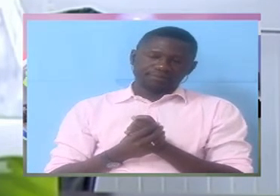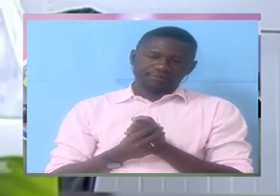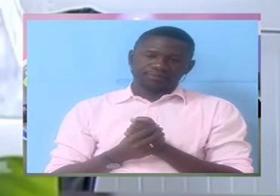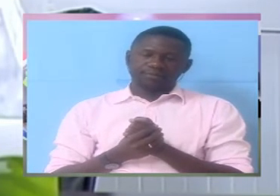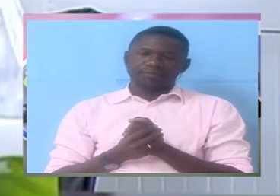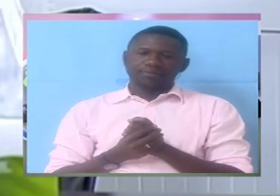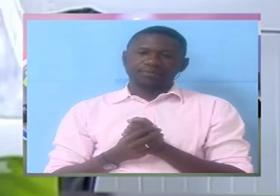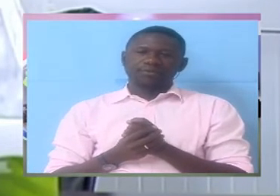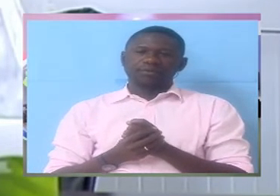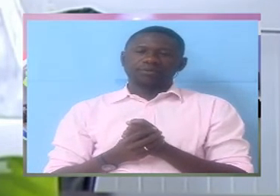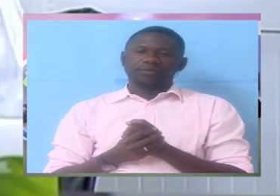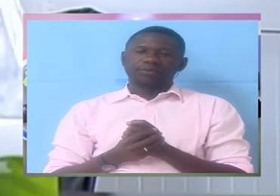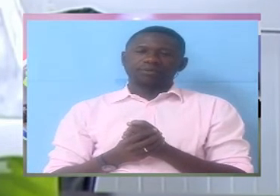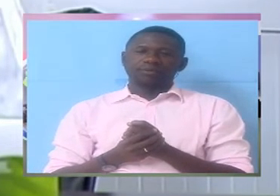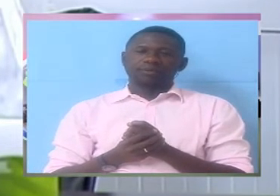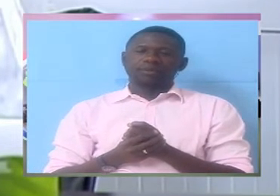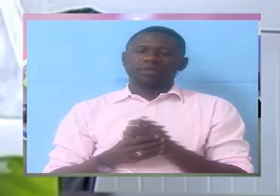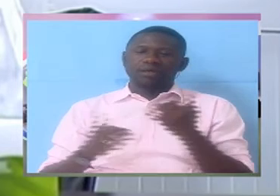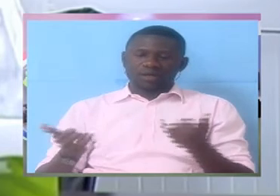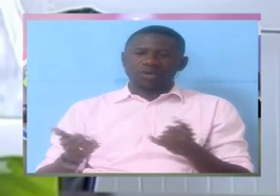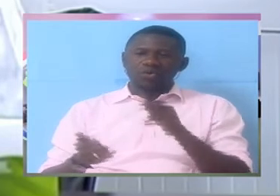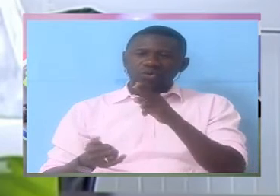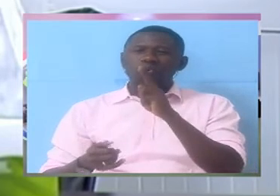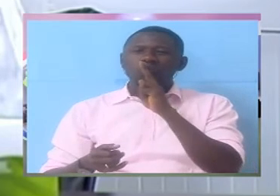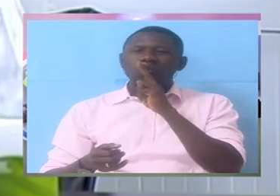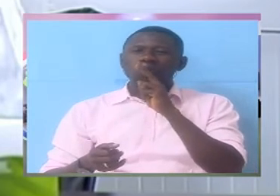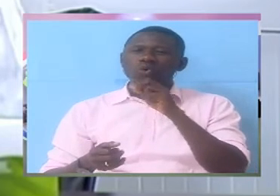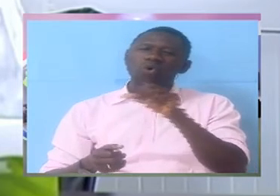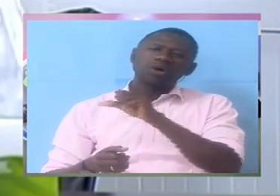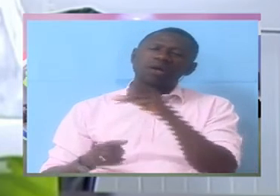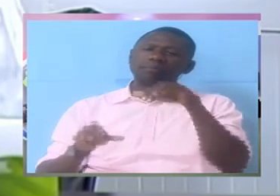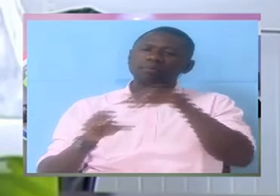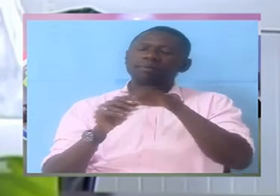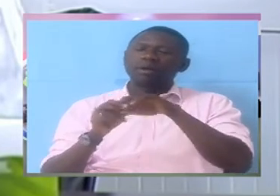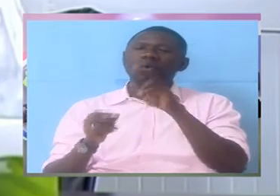Who was there with you?